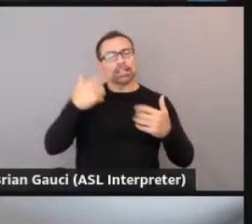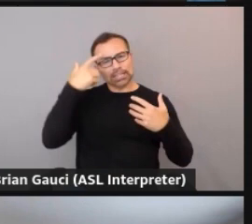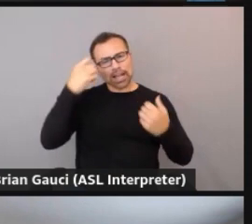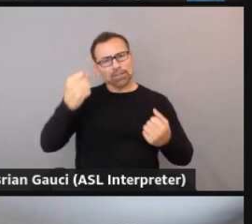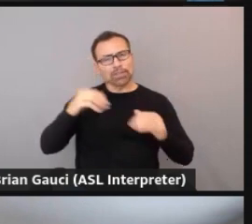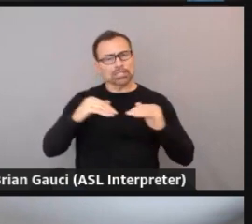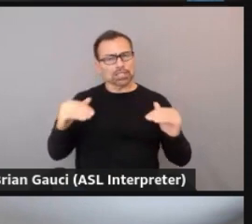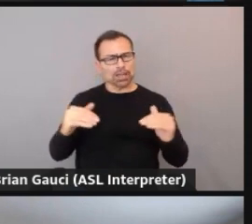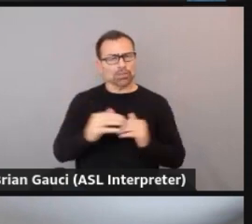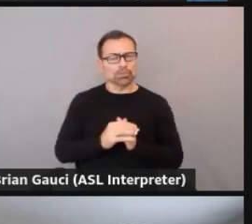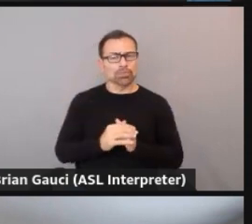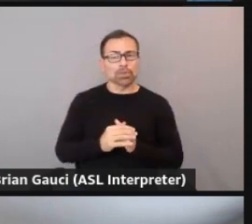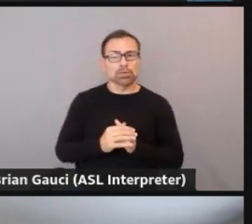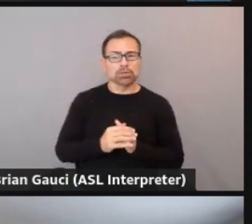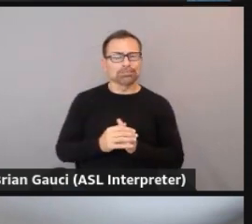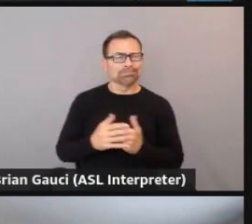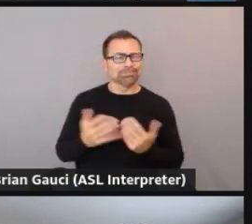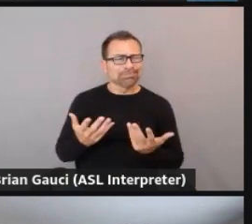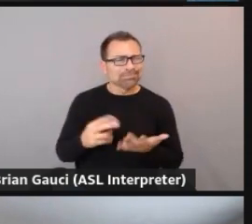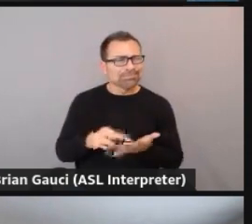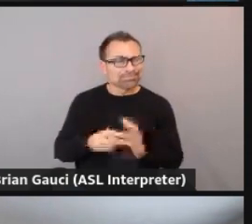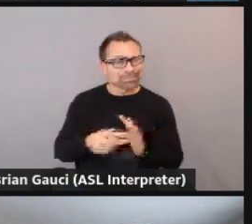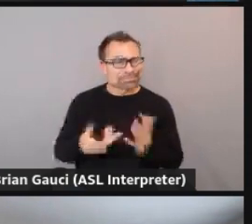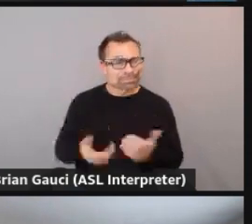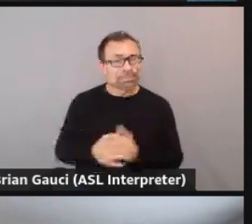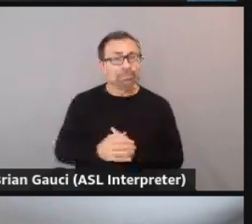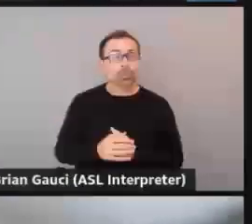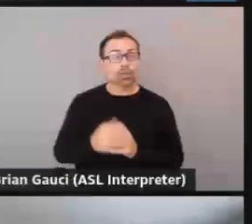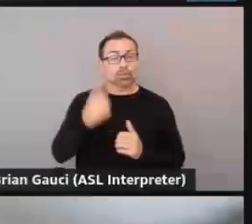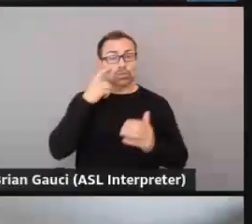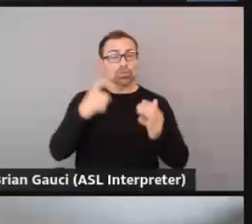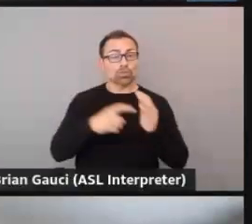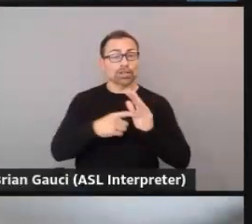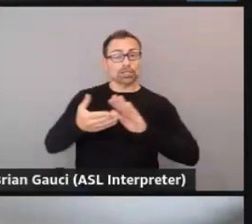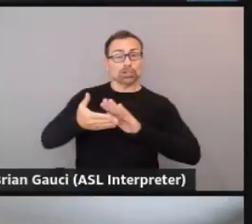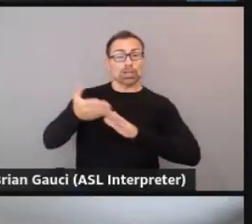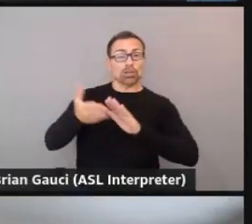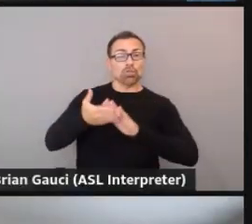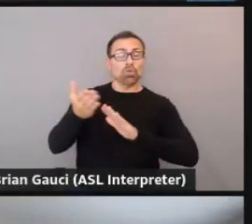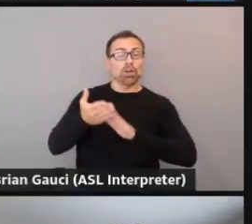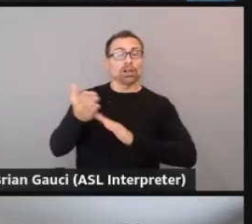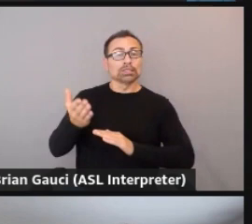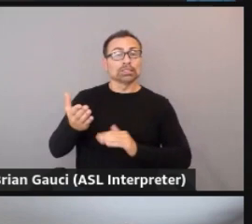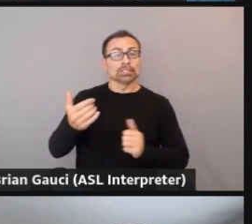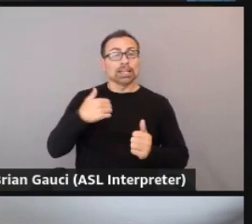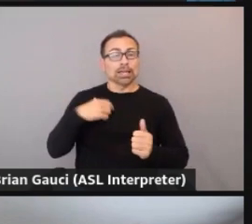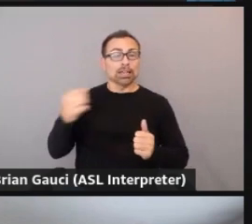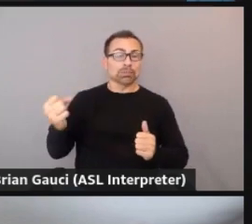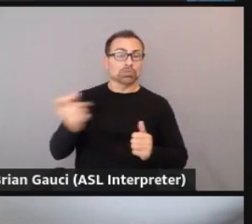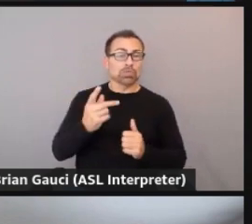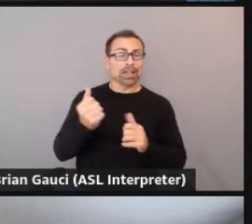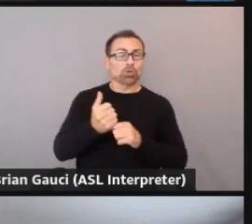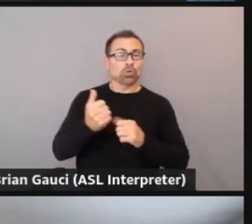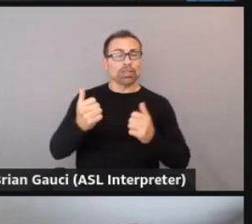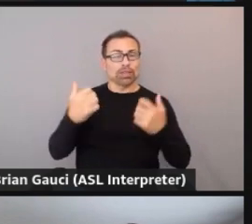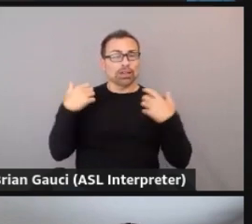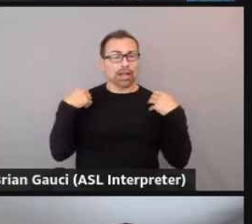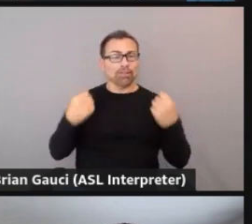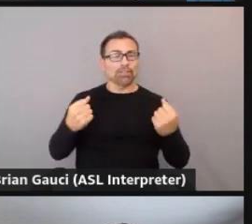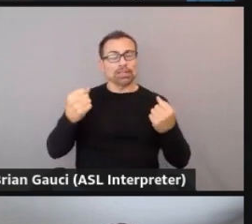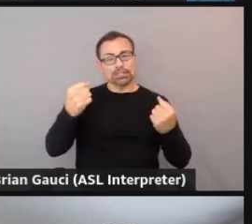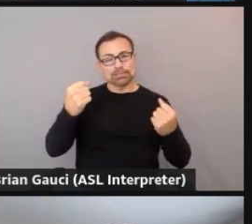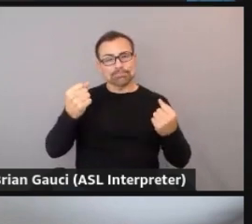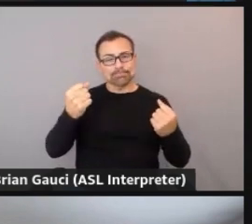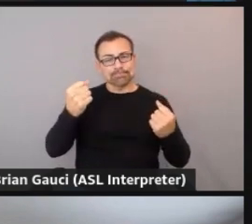is when recognition runs, it returns a confidence level. So anywhere from 0 to